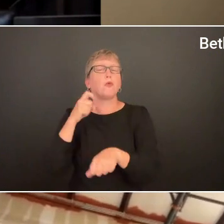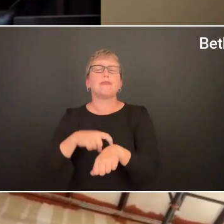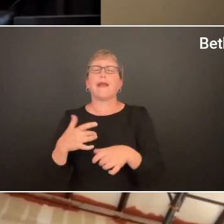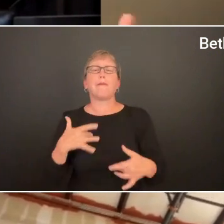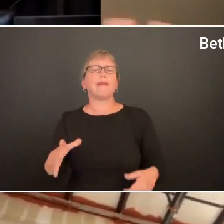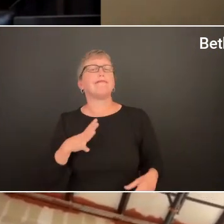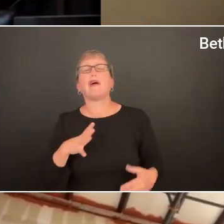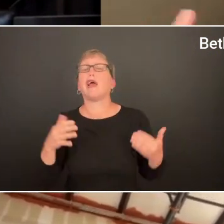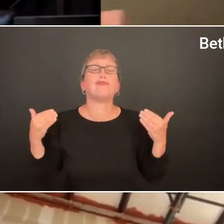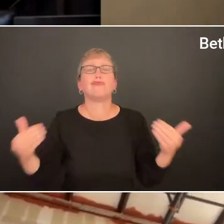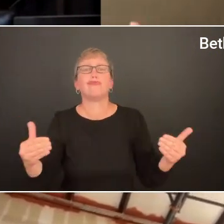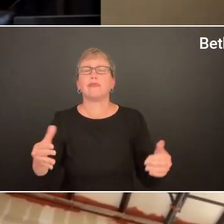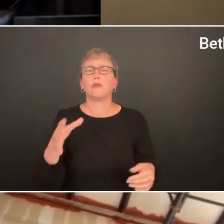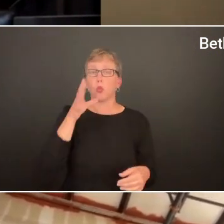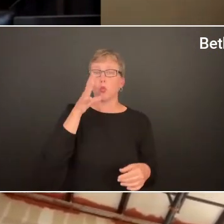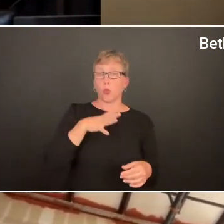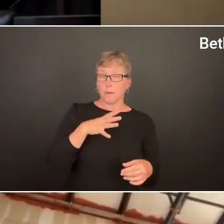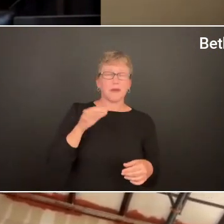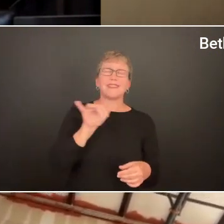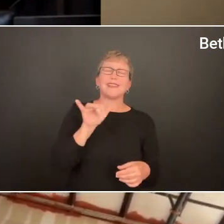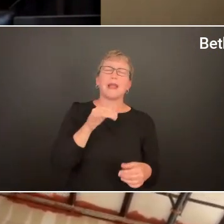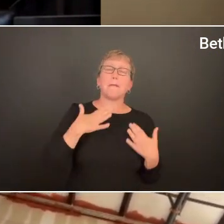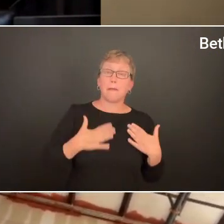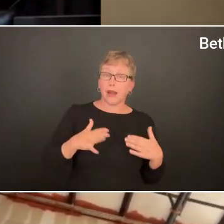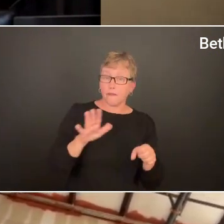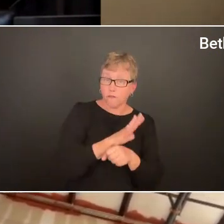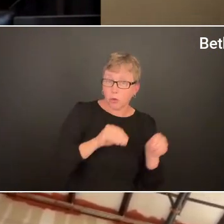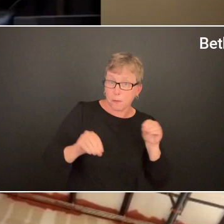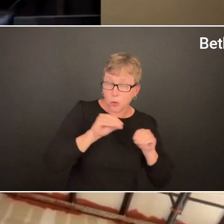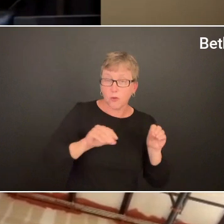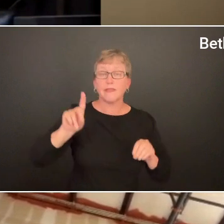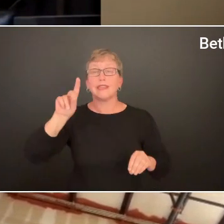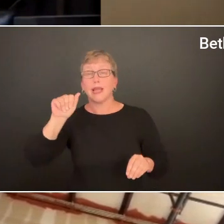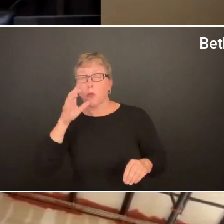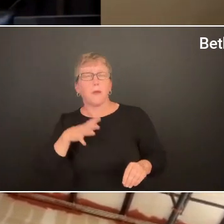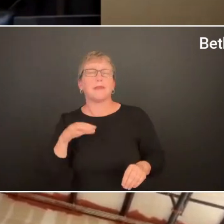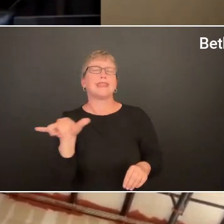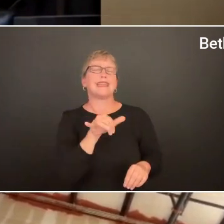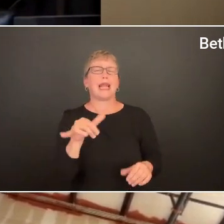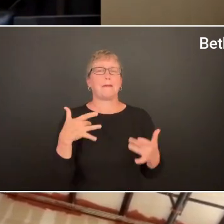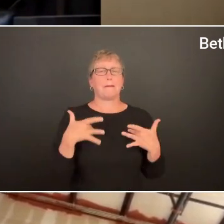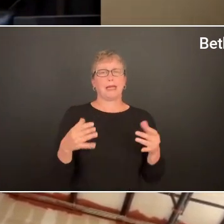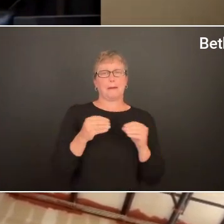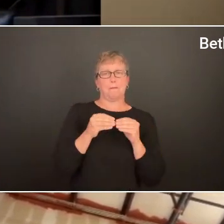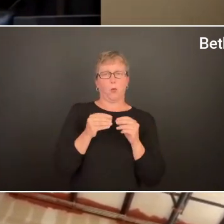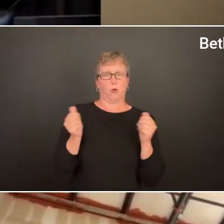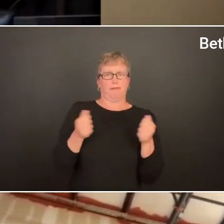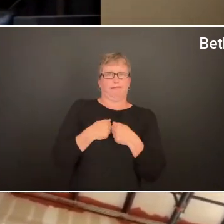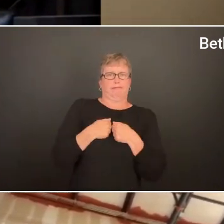it out. Women are a little bit, you know, generally, able-bodied and disabled women are a little bit more, you